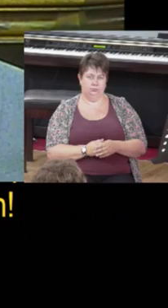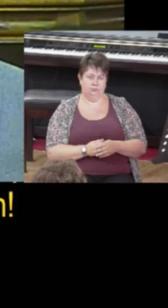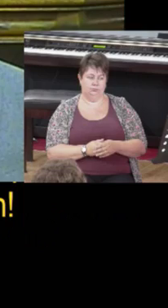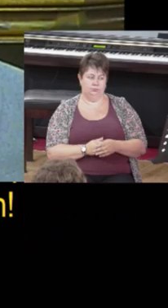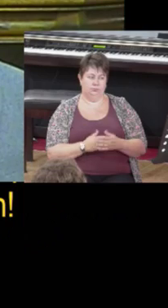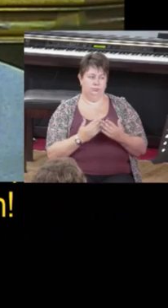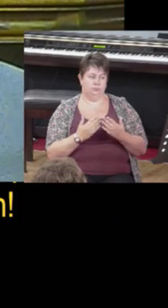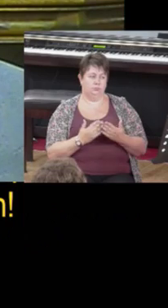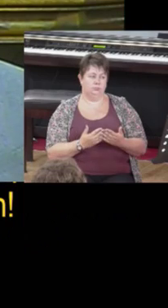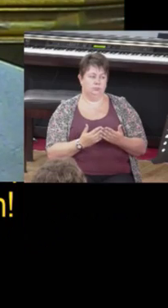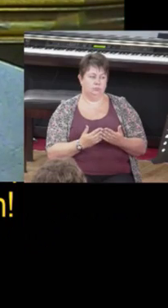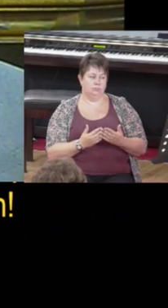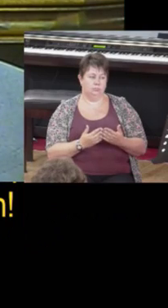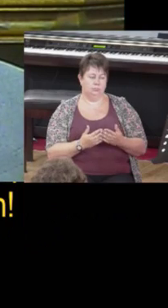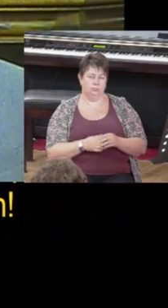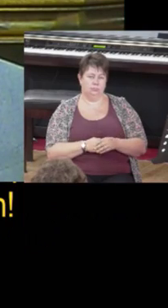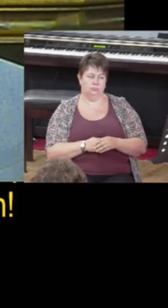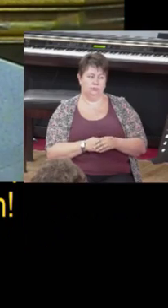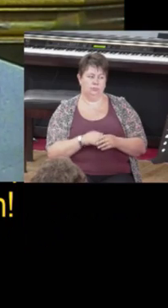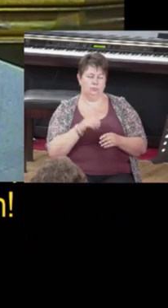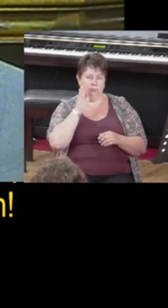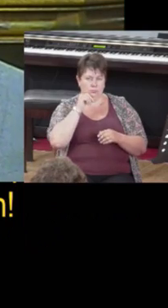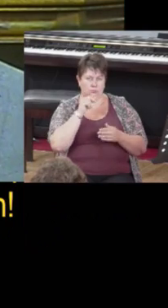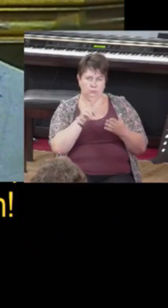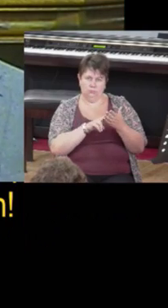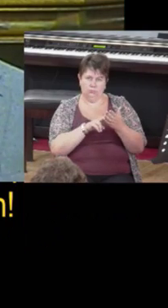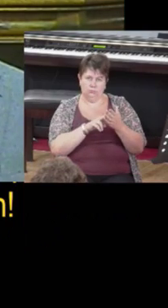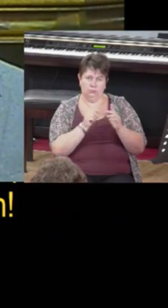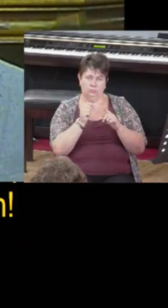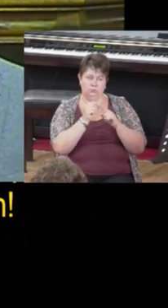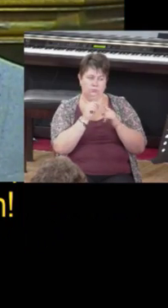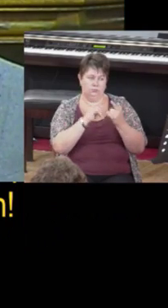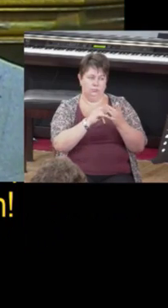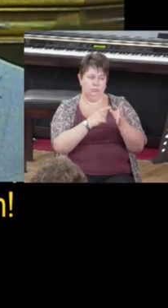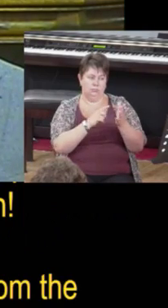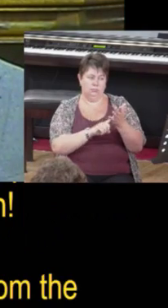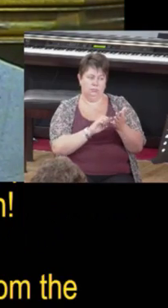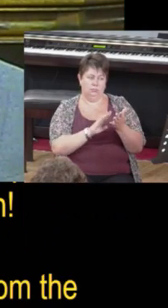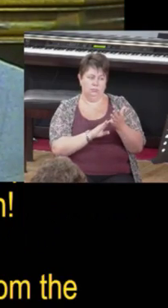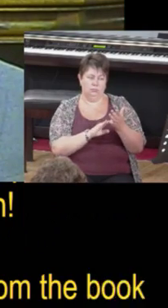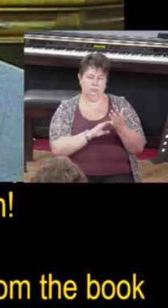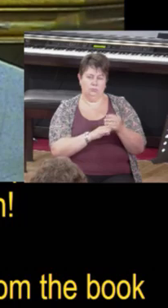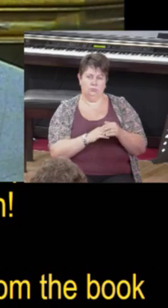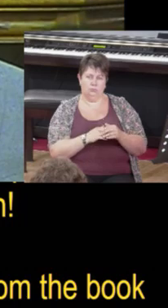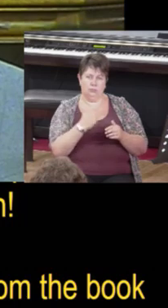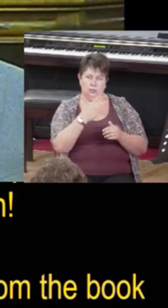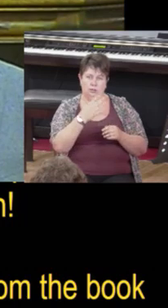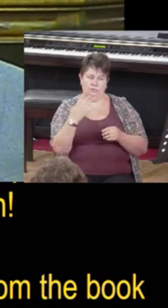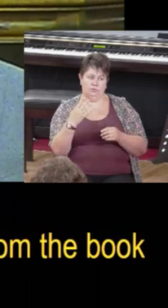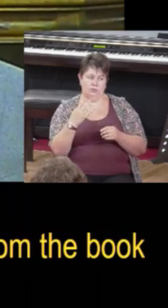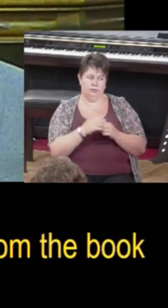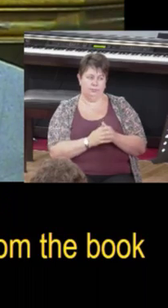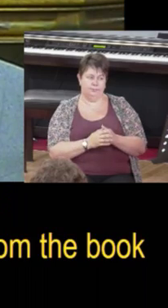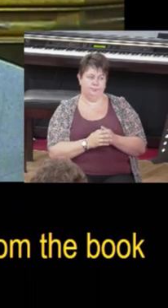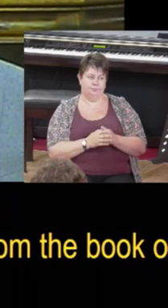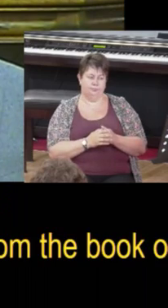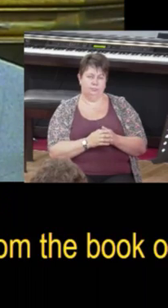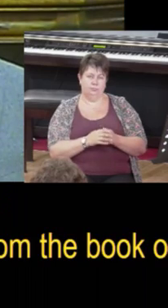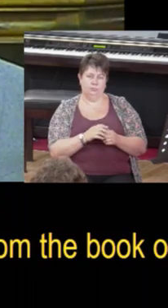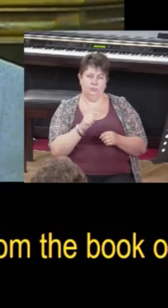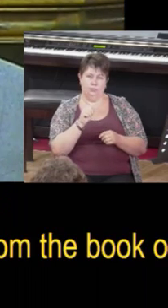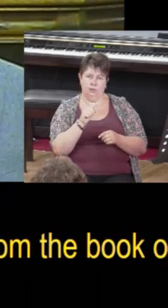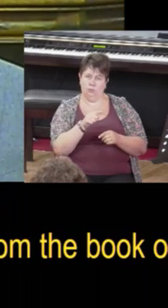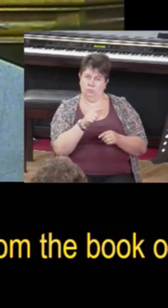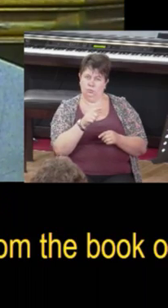Our call to worship this morning comes from the book of Psalms, a book which we'll be revisiting in our sermon this morning, from